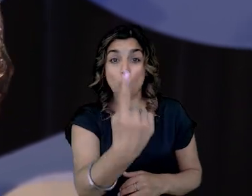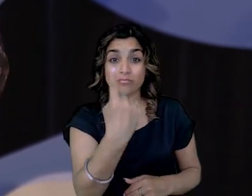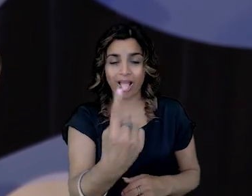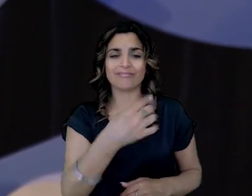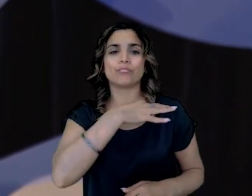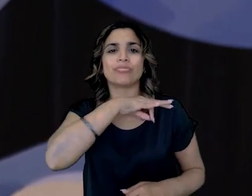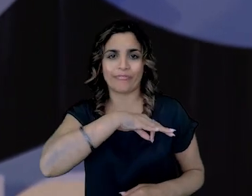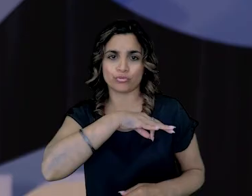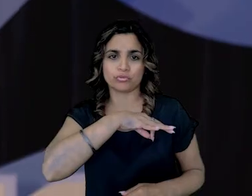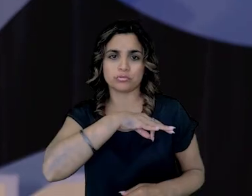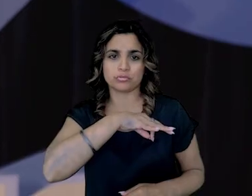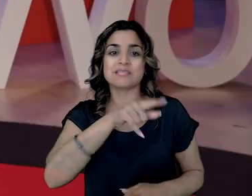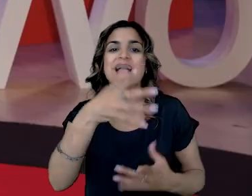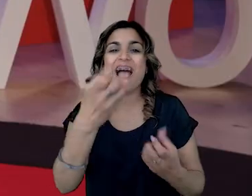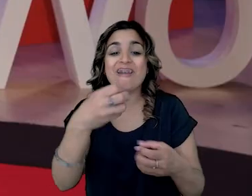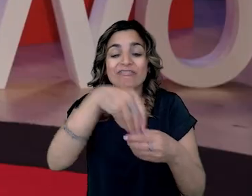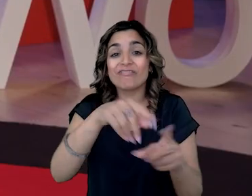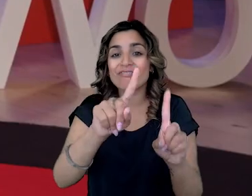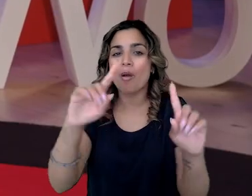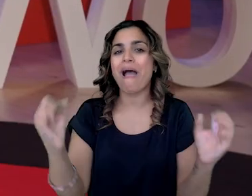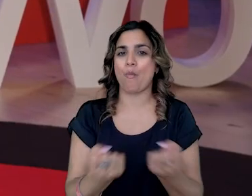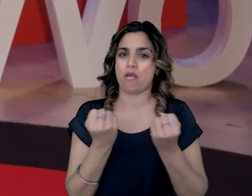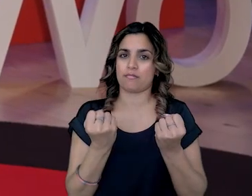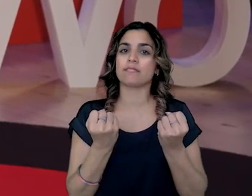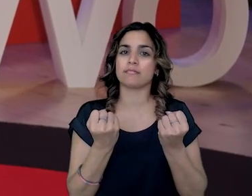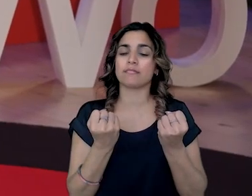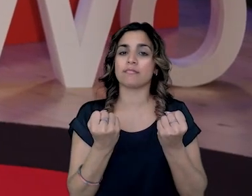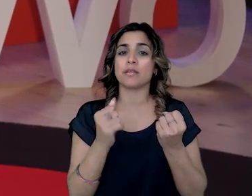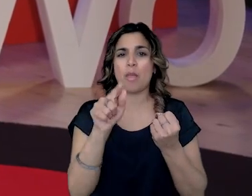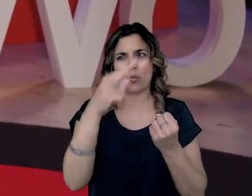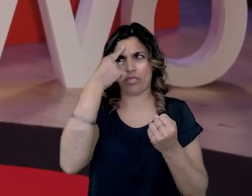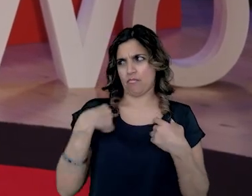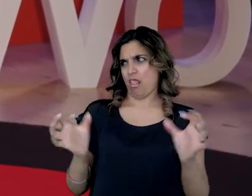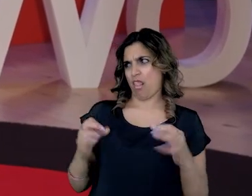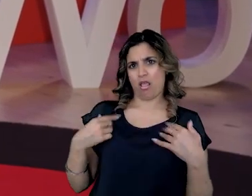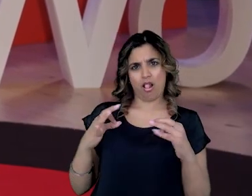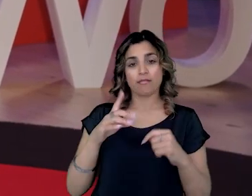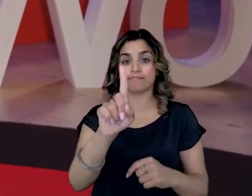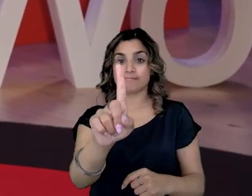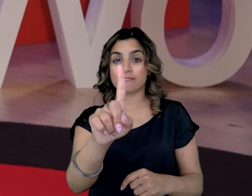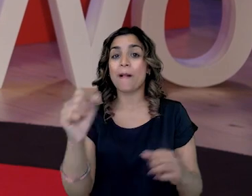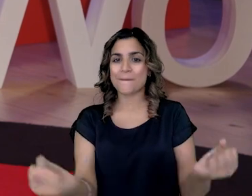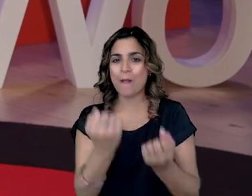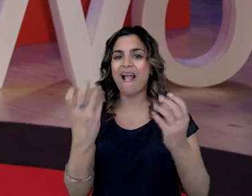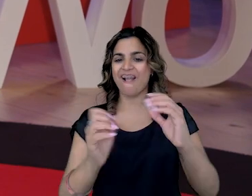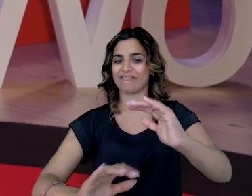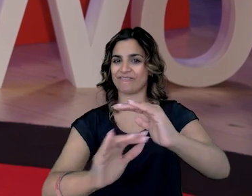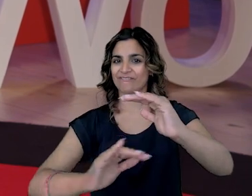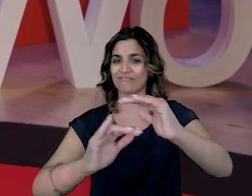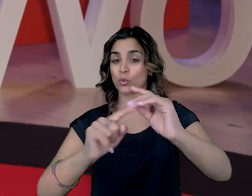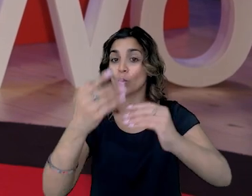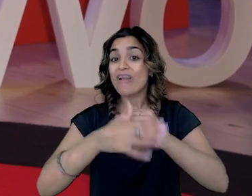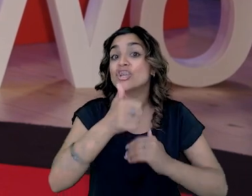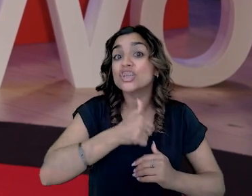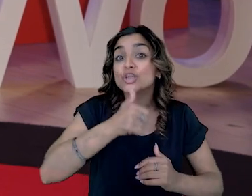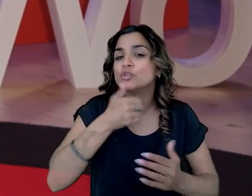your privilege has power and that power is being put to work whether you're intentional about how you use